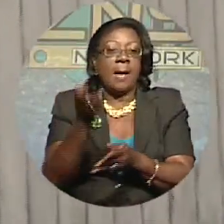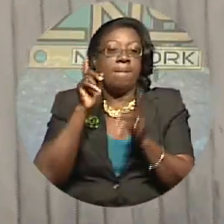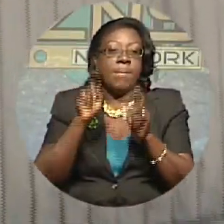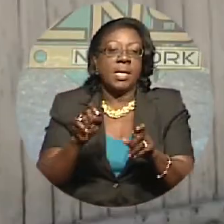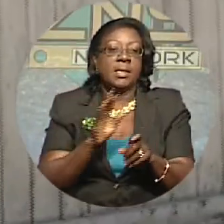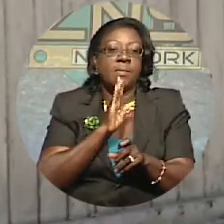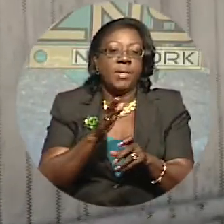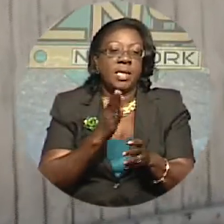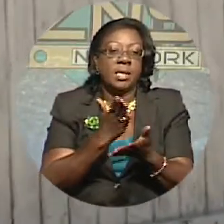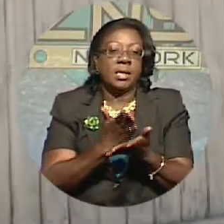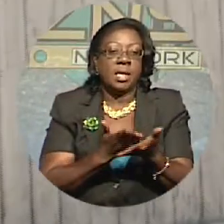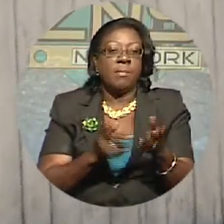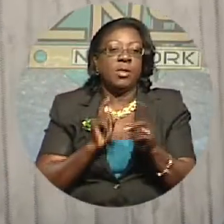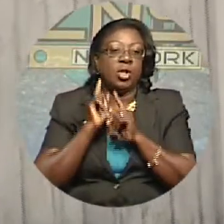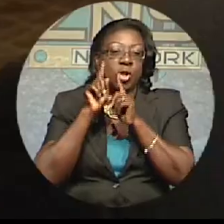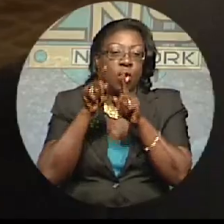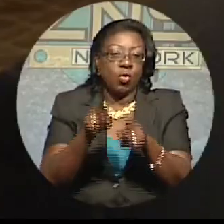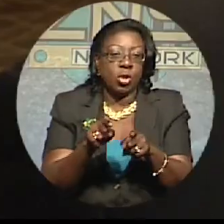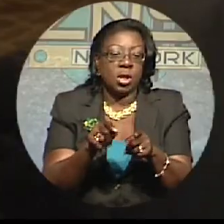some counter solution.